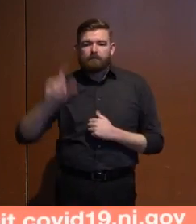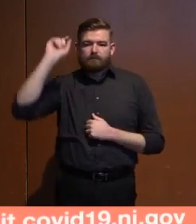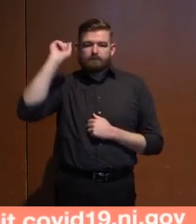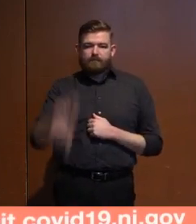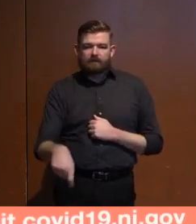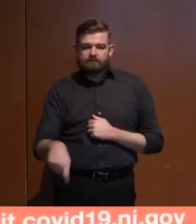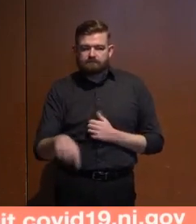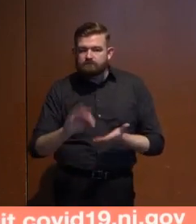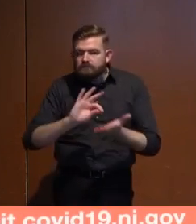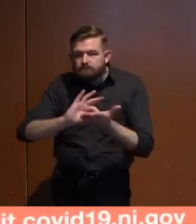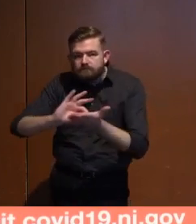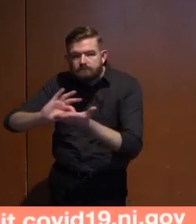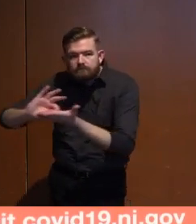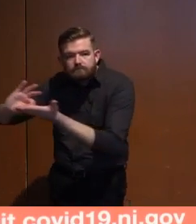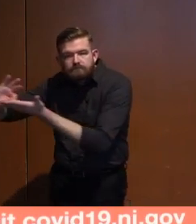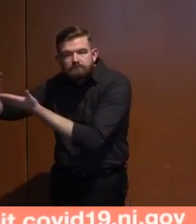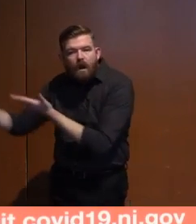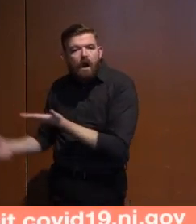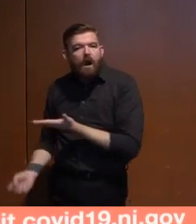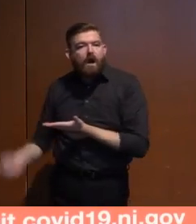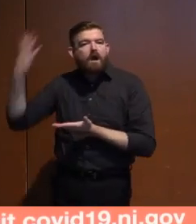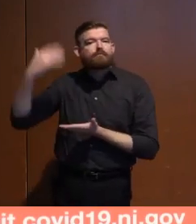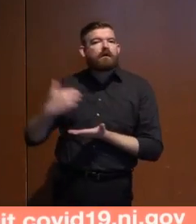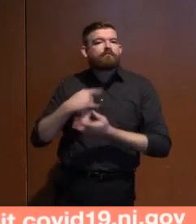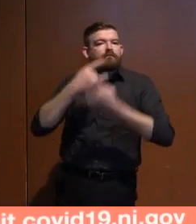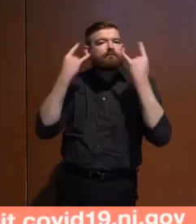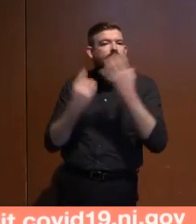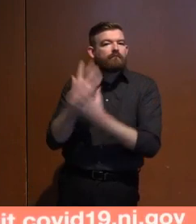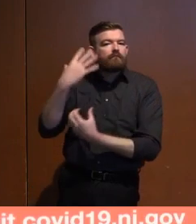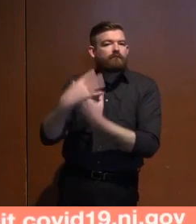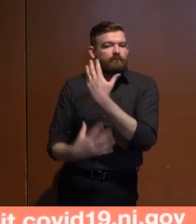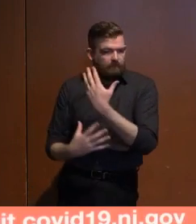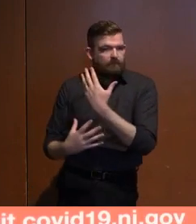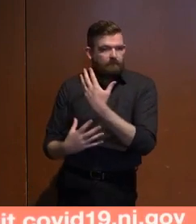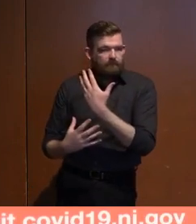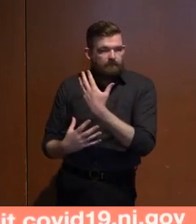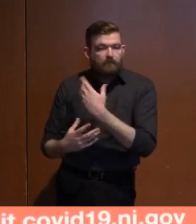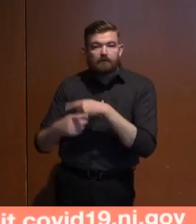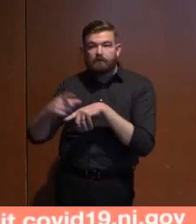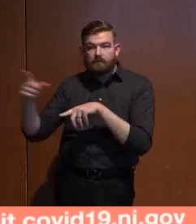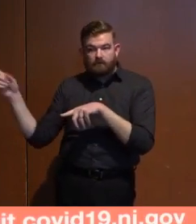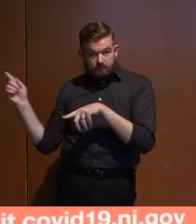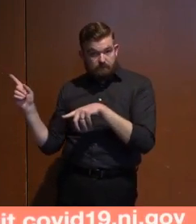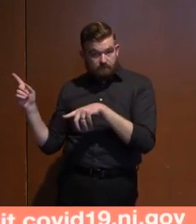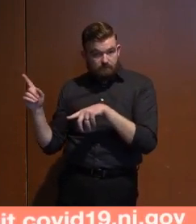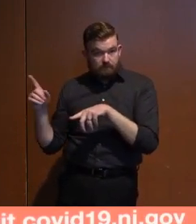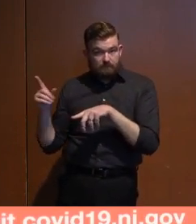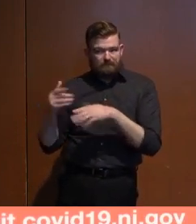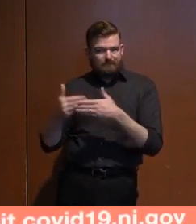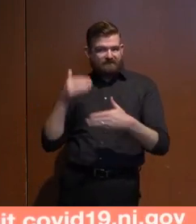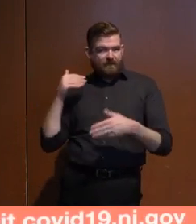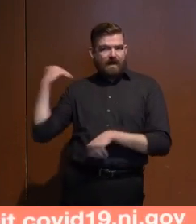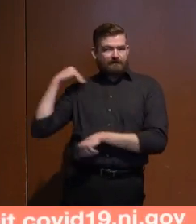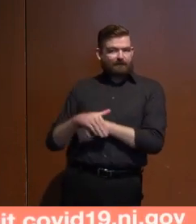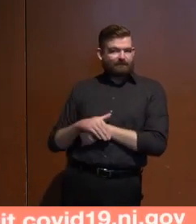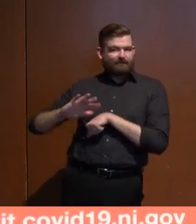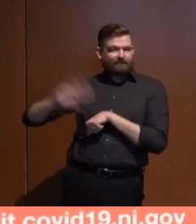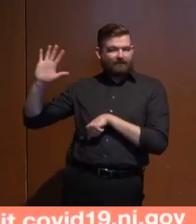that they have. If you've missed the deadline, the site is still up. Please comply with the requirement and go up there, as